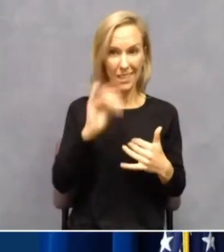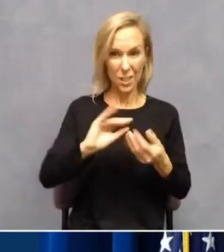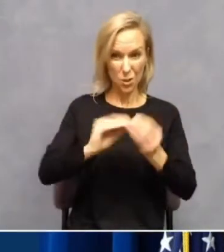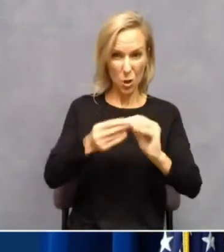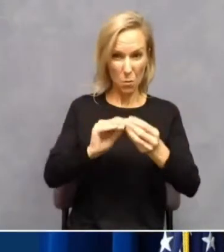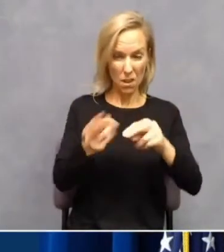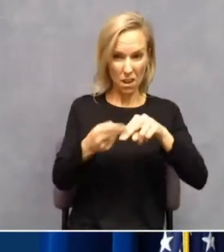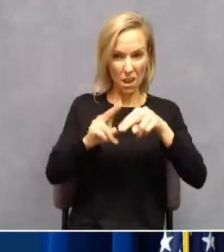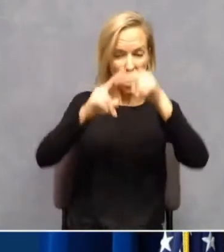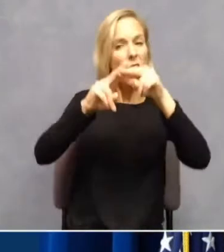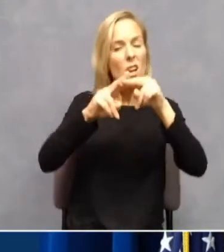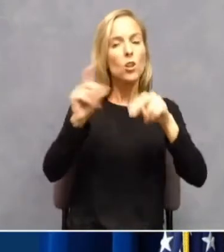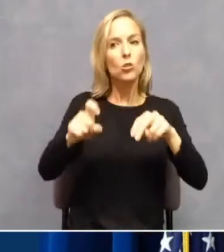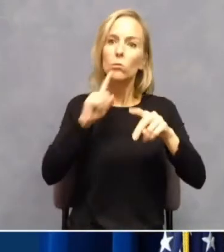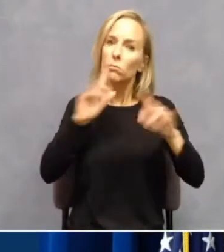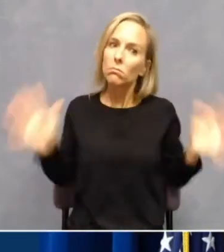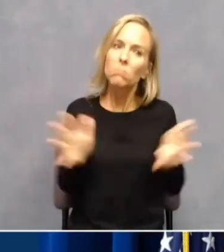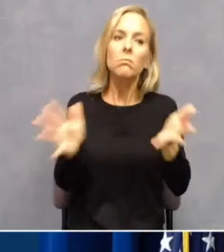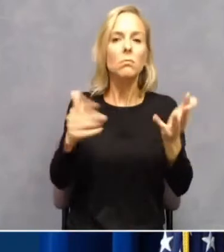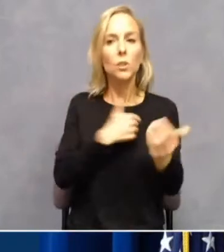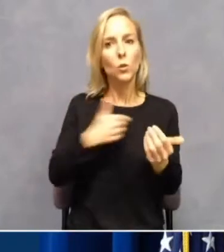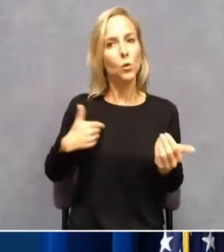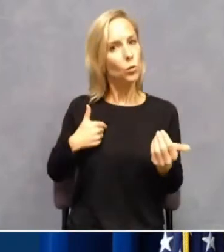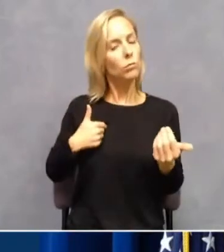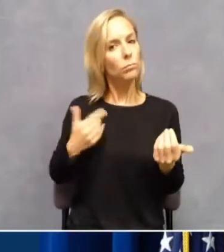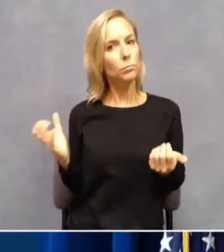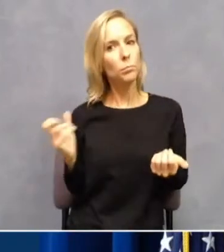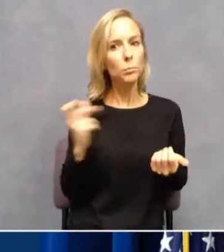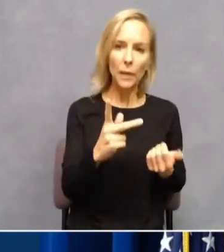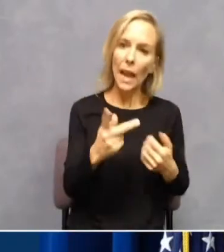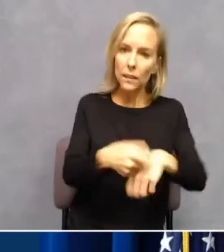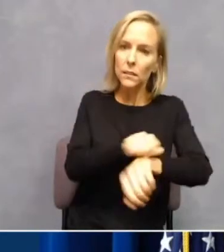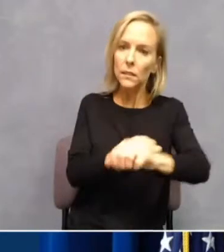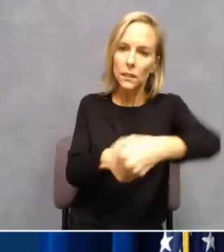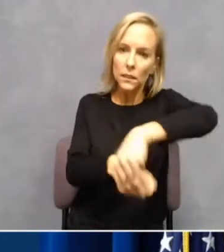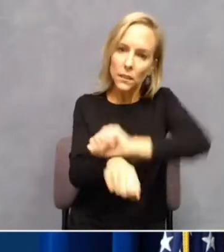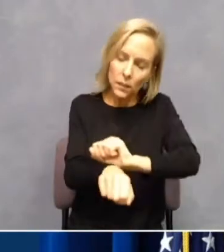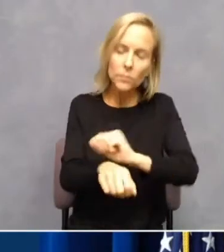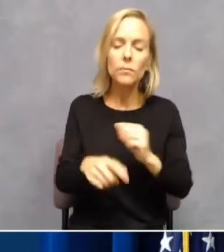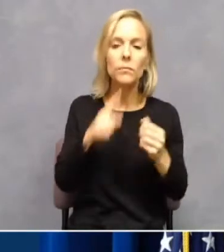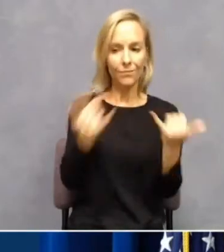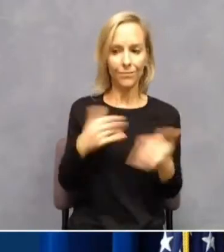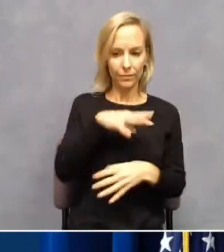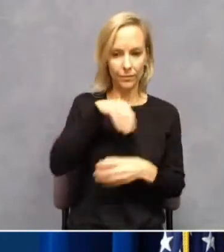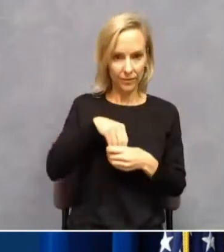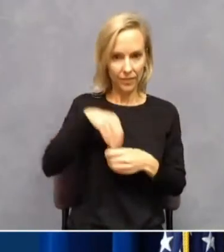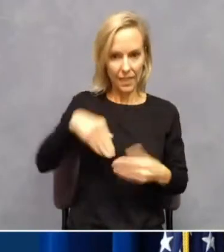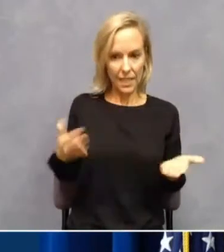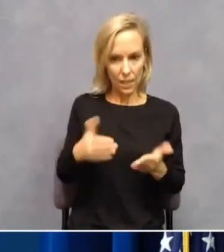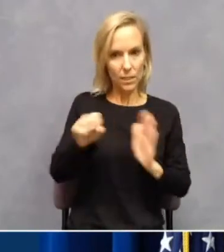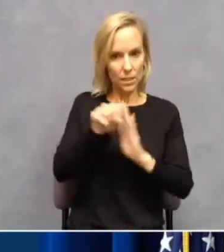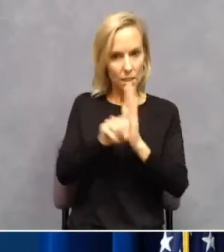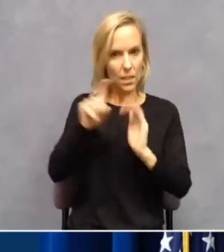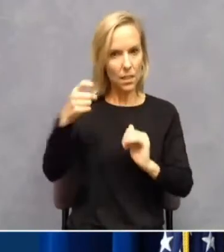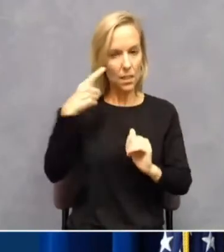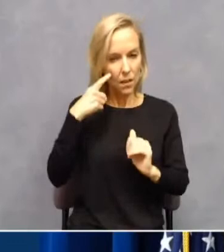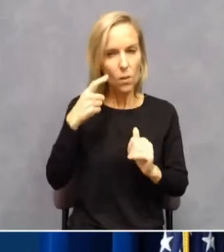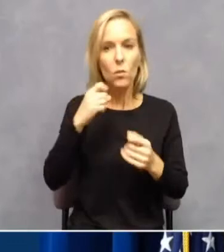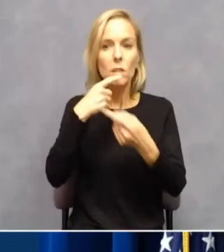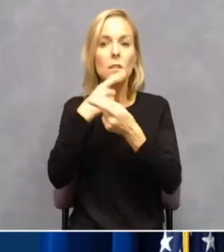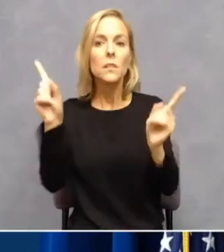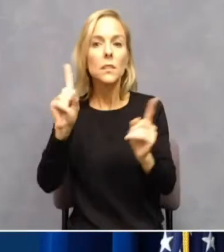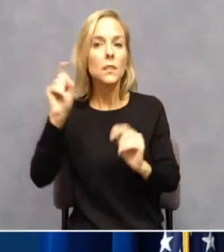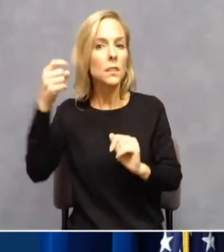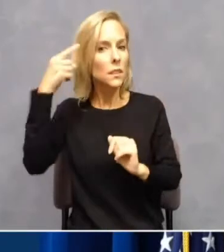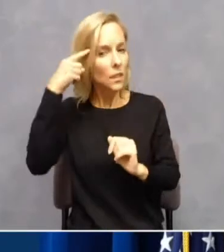Four because there's some good things going on in state government. We're going to give the COVID report. We're going to kick it over to the Lieutenant Governor